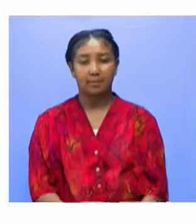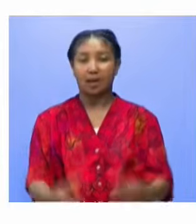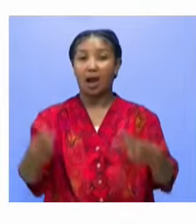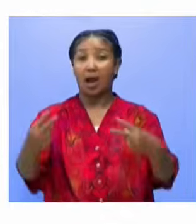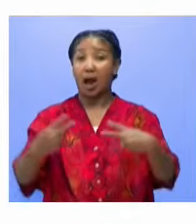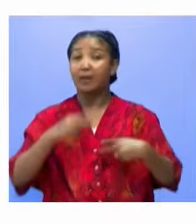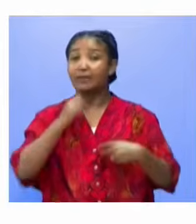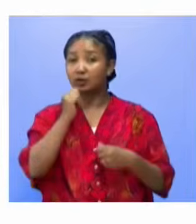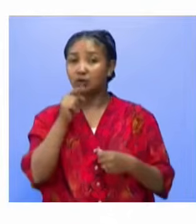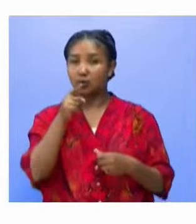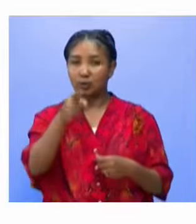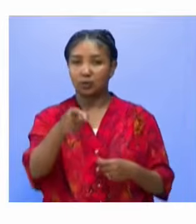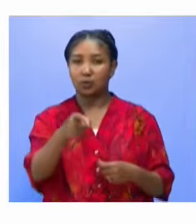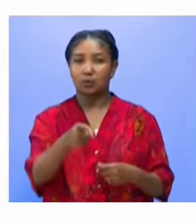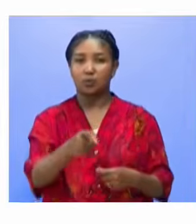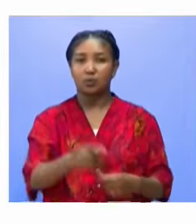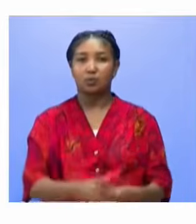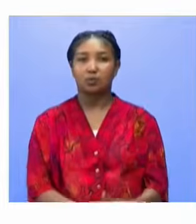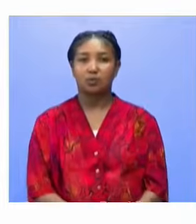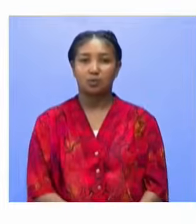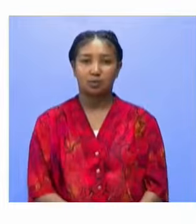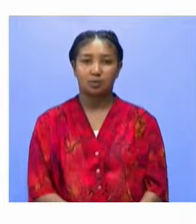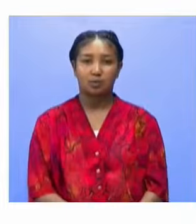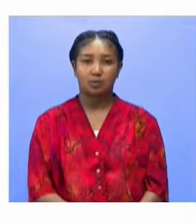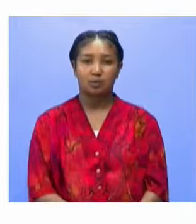haven't you